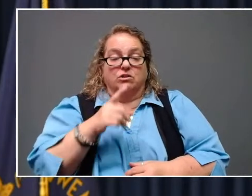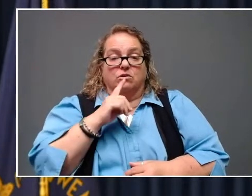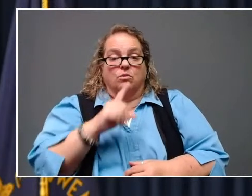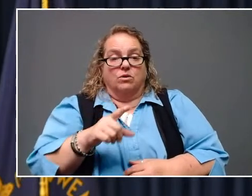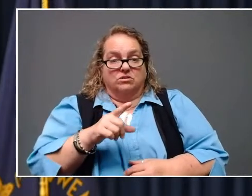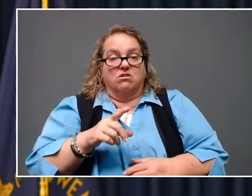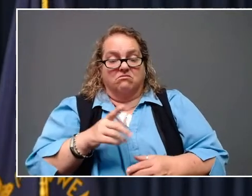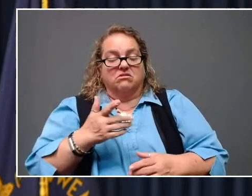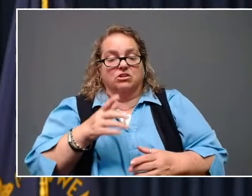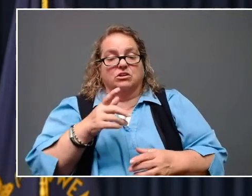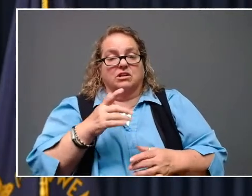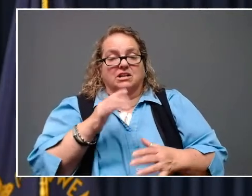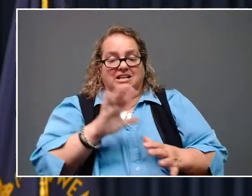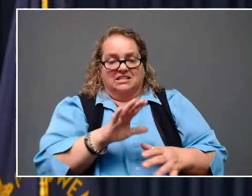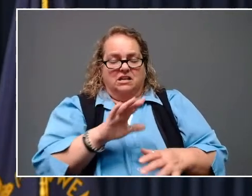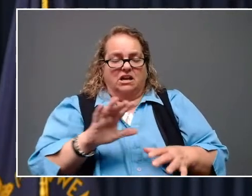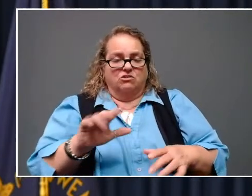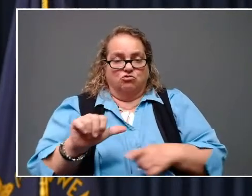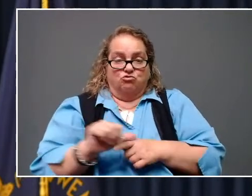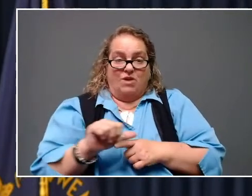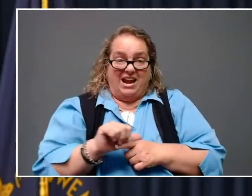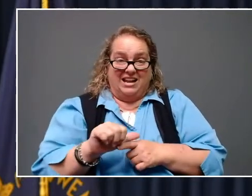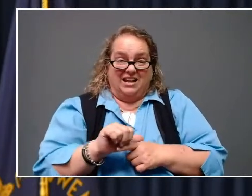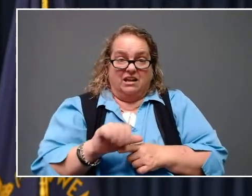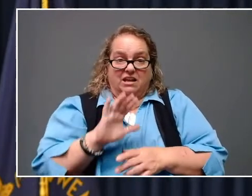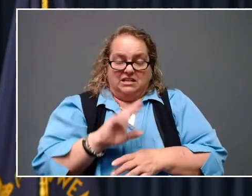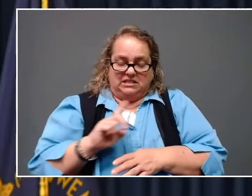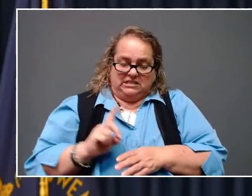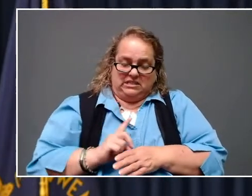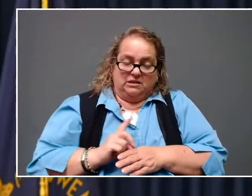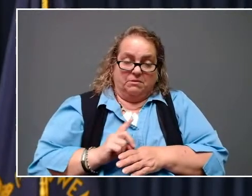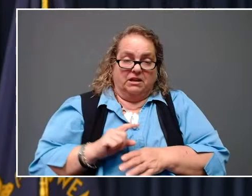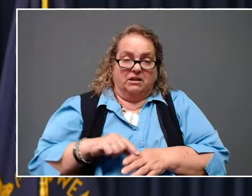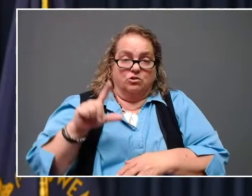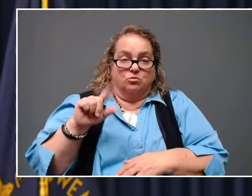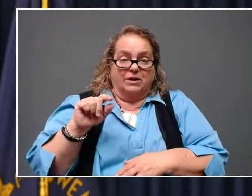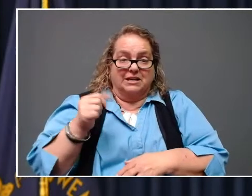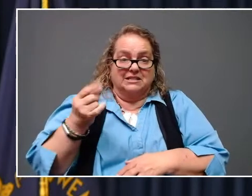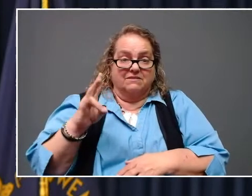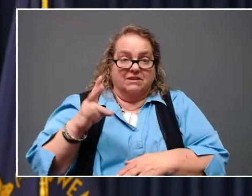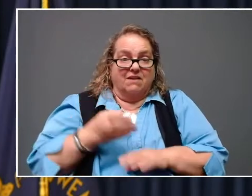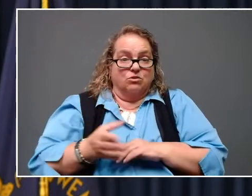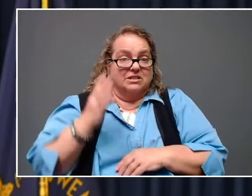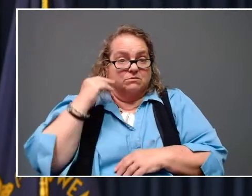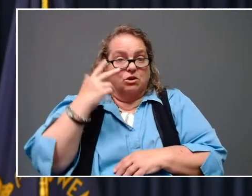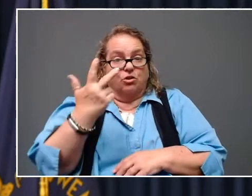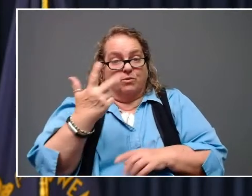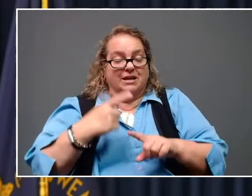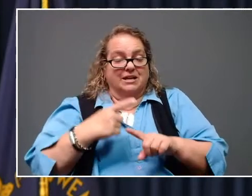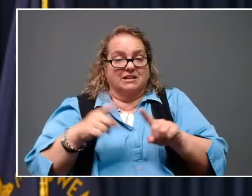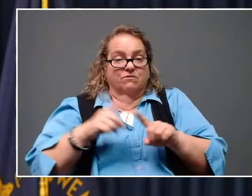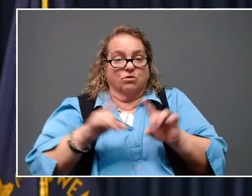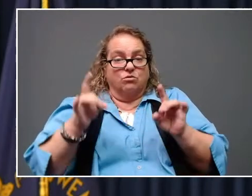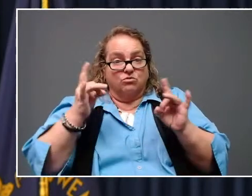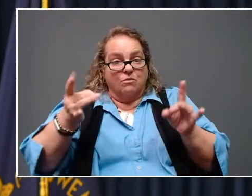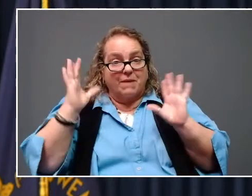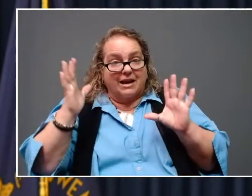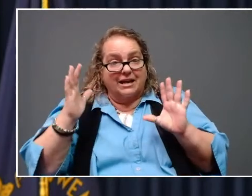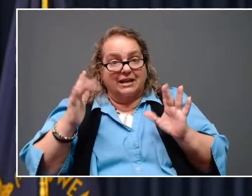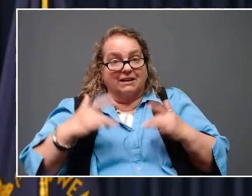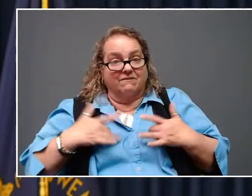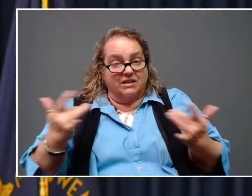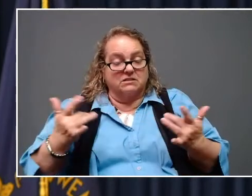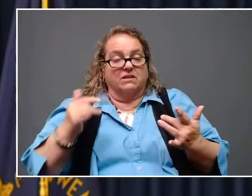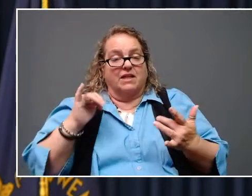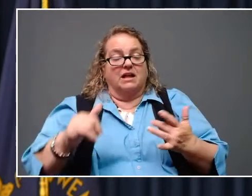Post-Critical Incident Seminar as a participant in 2017 after experiencing 3 traumatic events, 2 of which involved line-of-duty